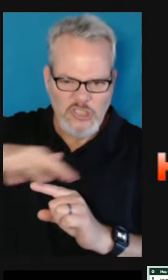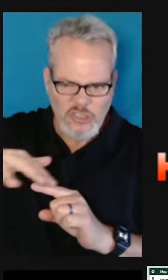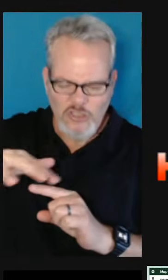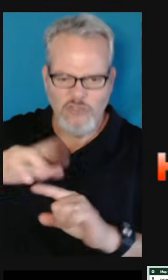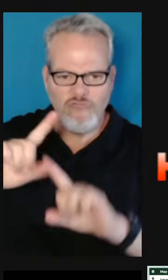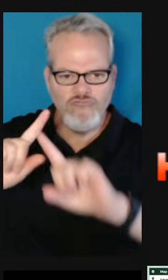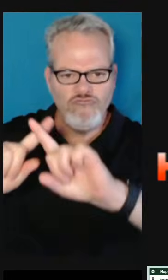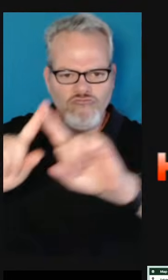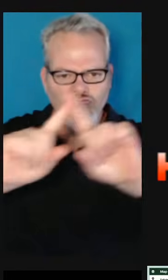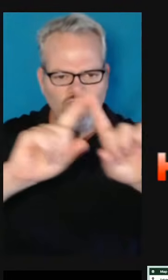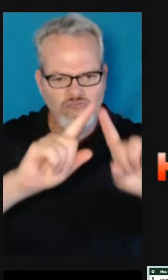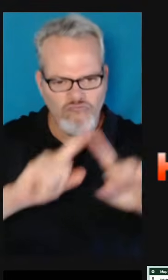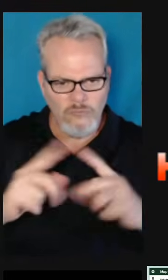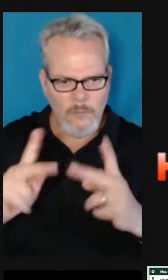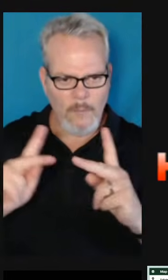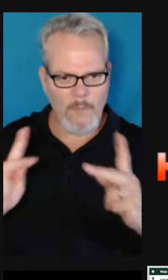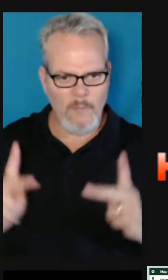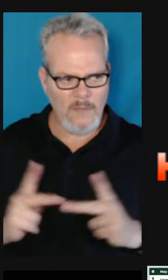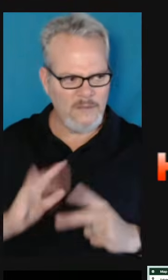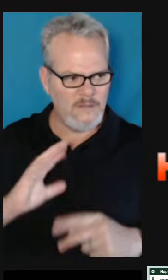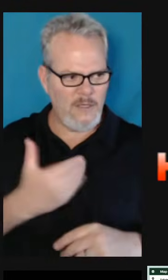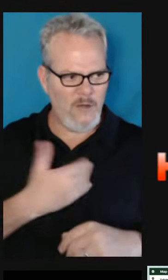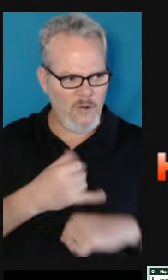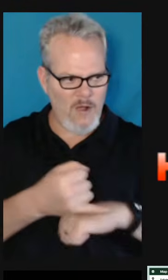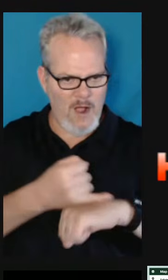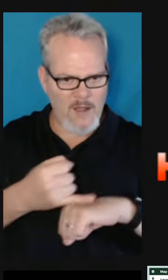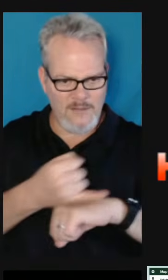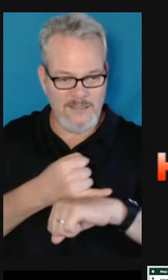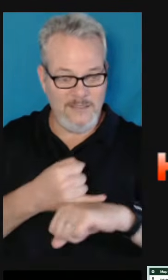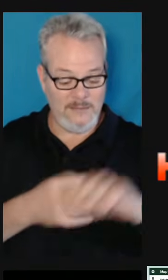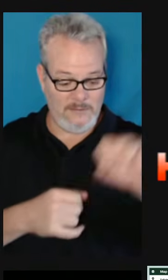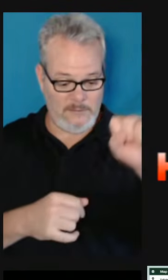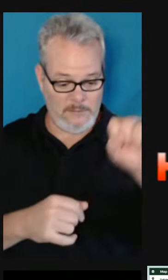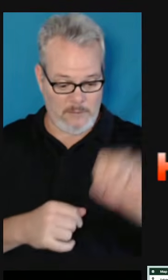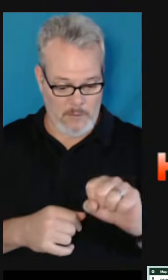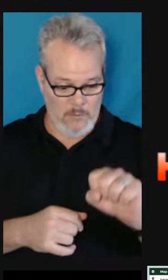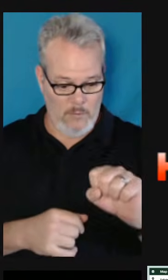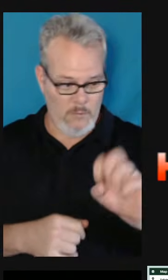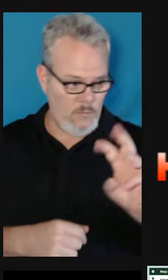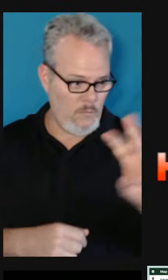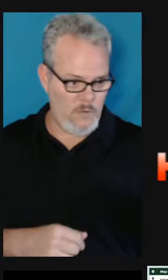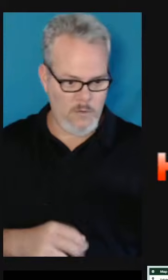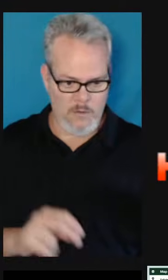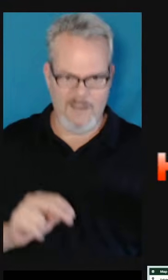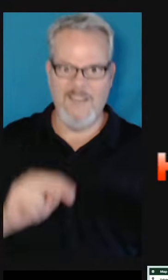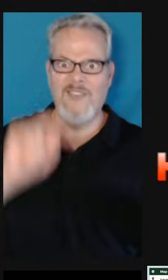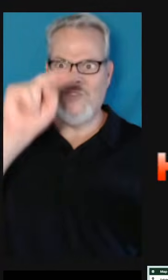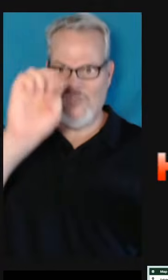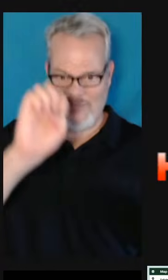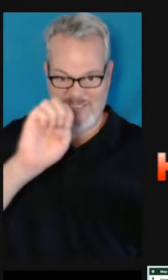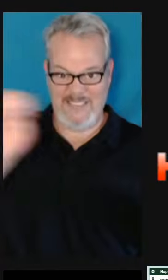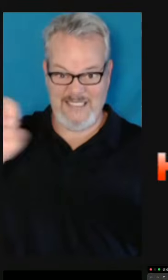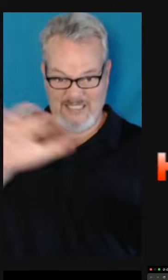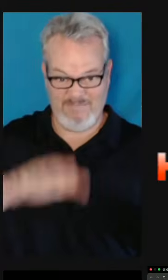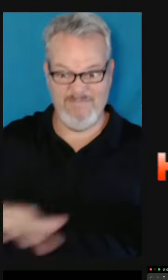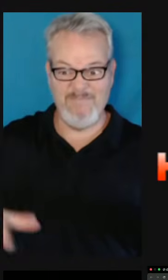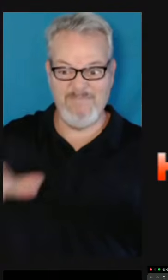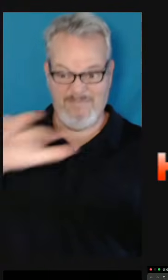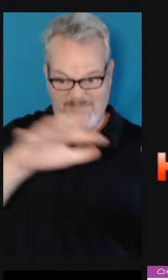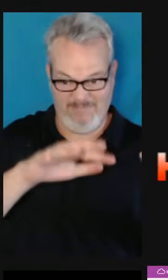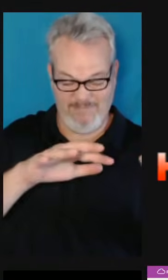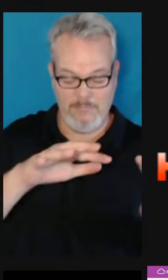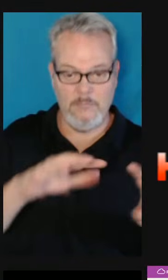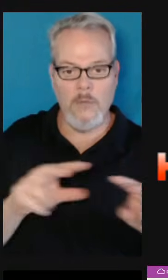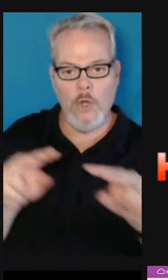Hawaii Island, mostly the south and west, but also to the north and east, as you see through the loop here. Looking at our citizen science monitoring